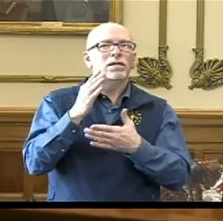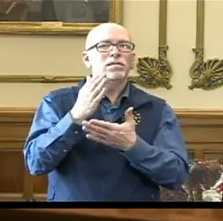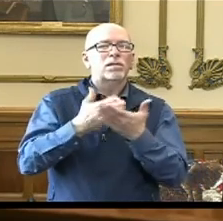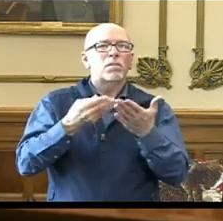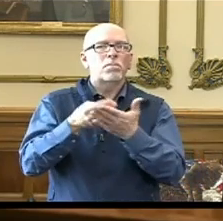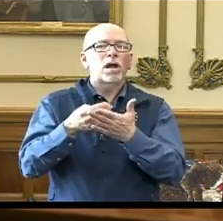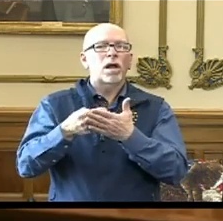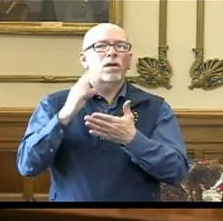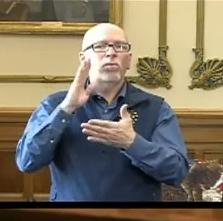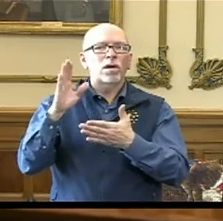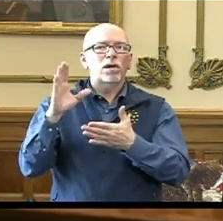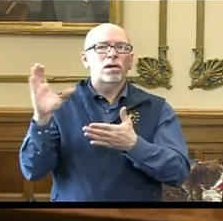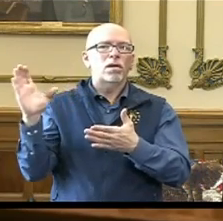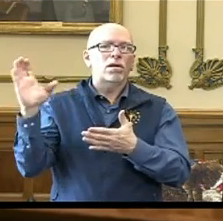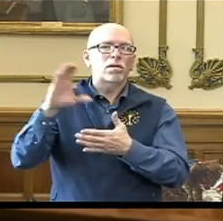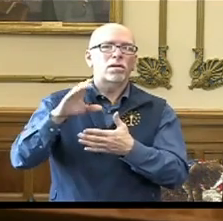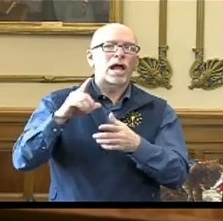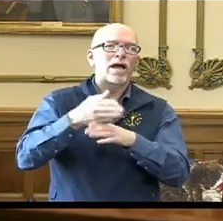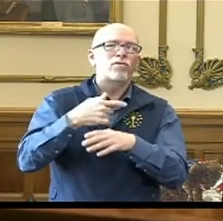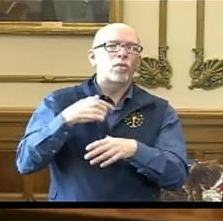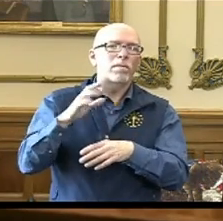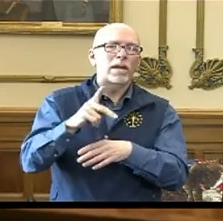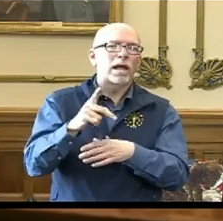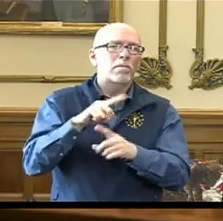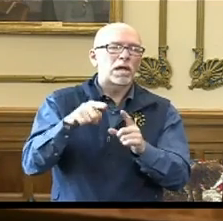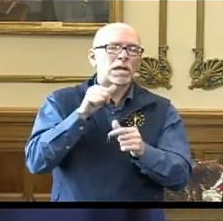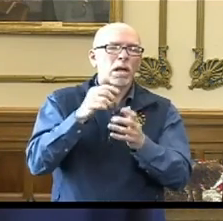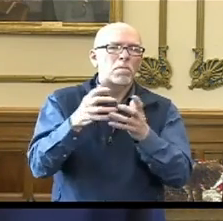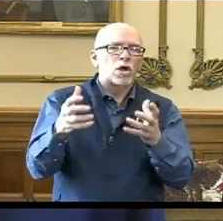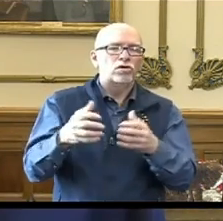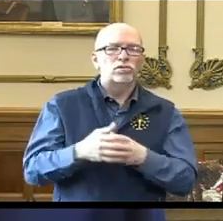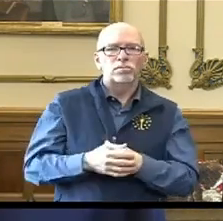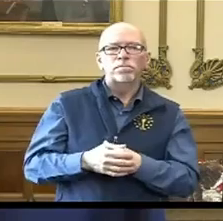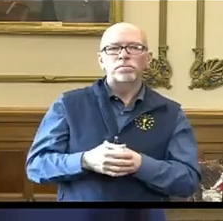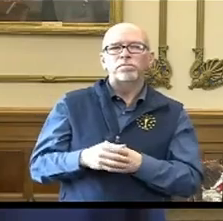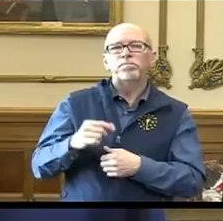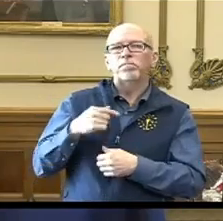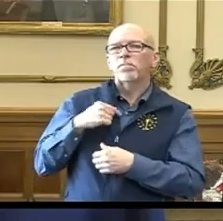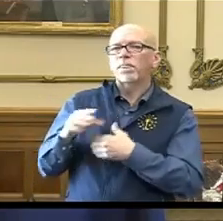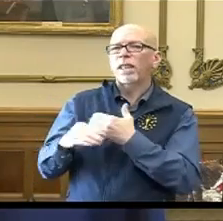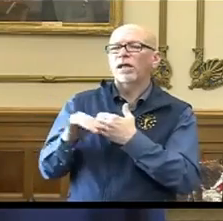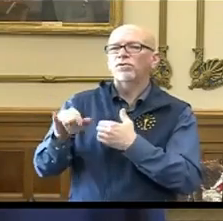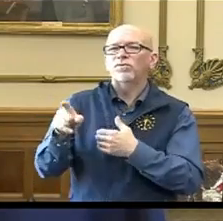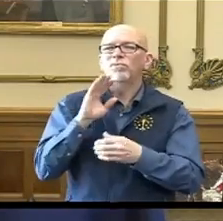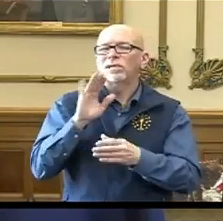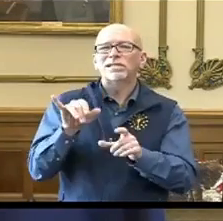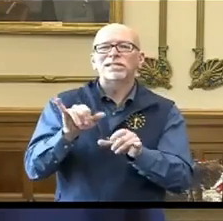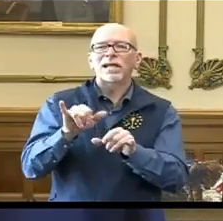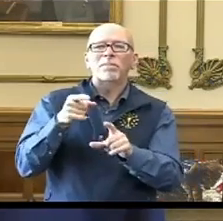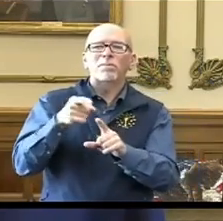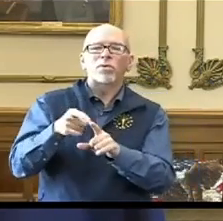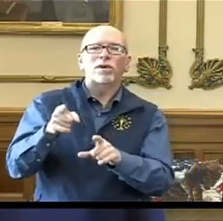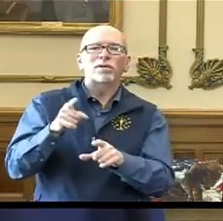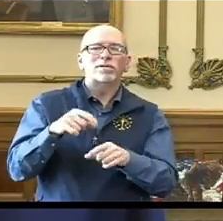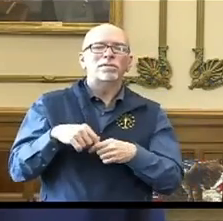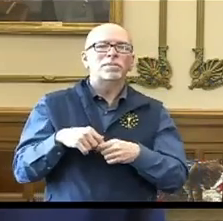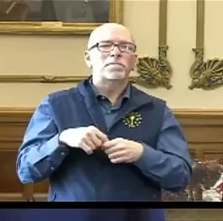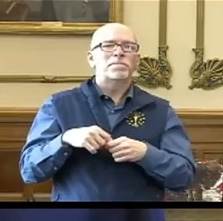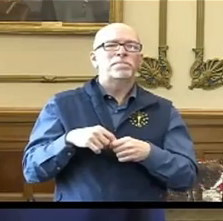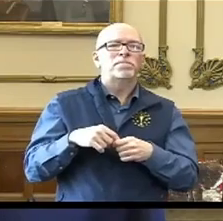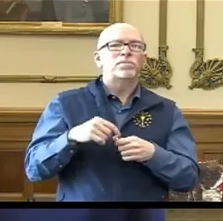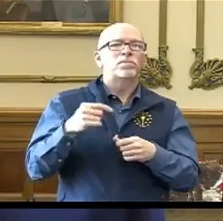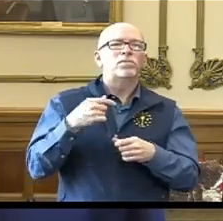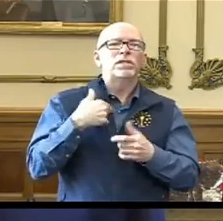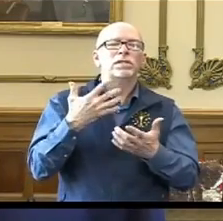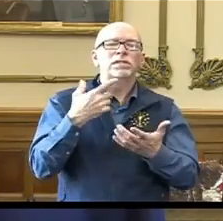become forthcoming once we get back. Yeah, and I would just add on, I mean, those same points can be applied to the first part of your question as well.